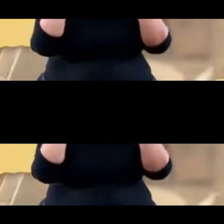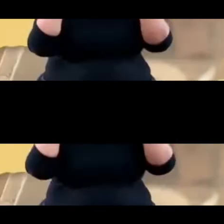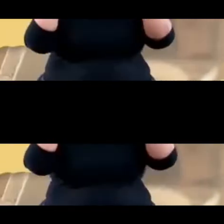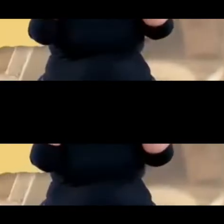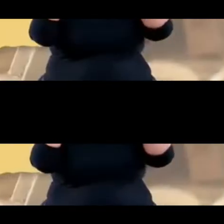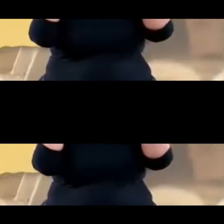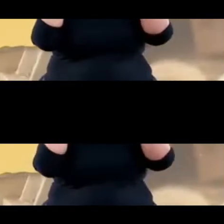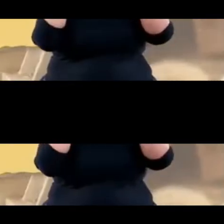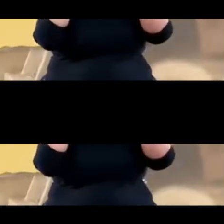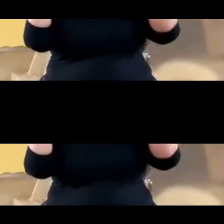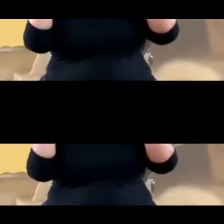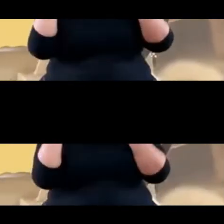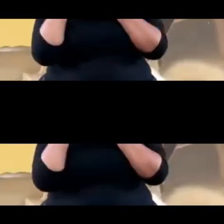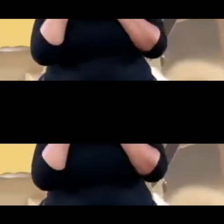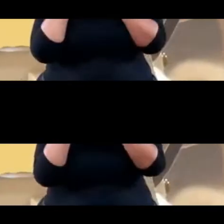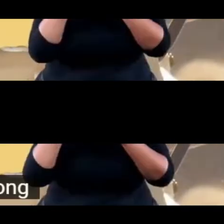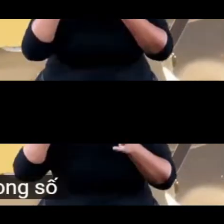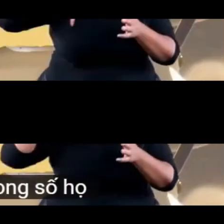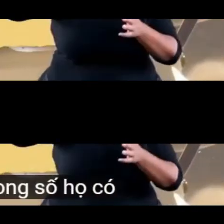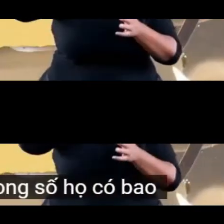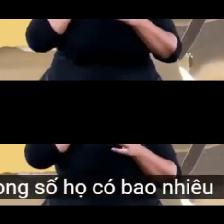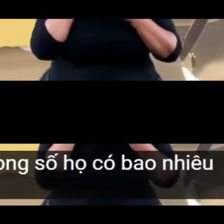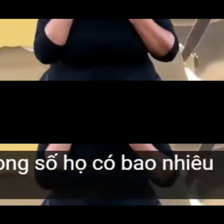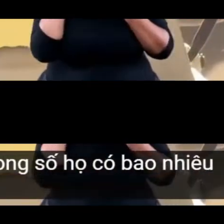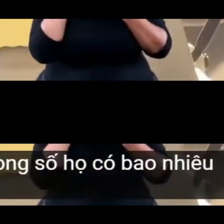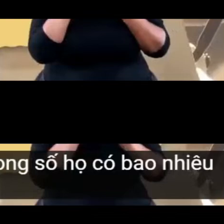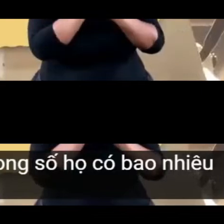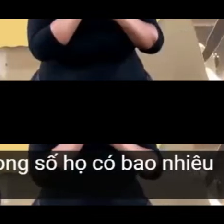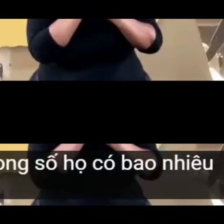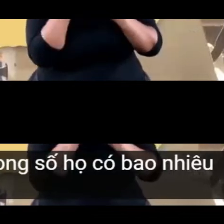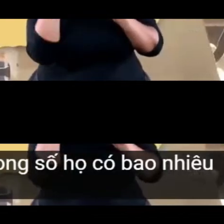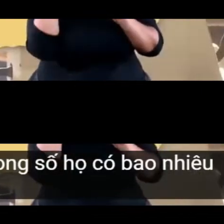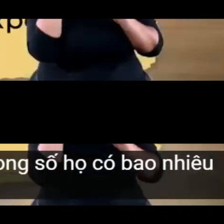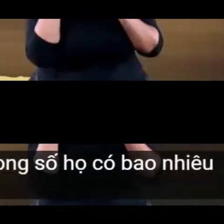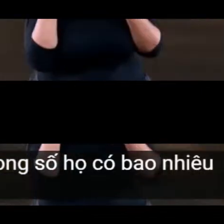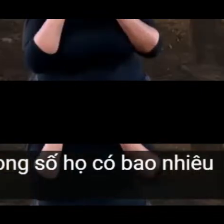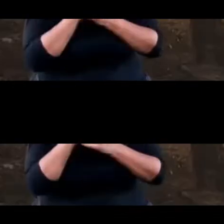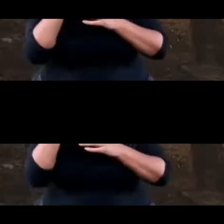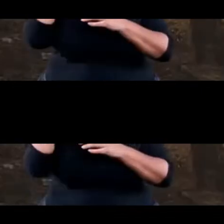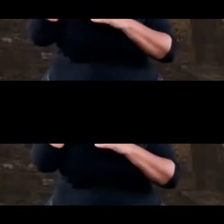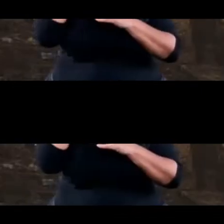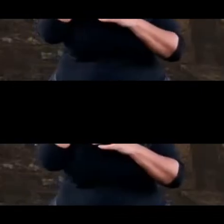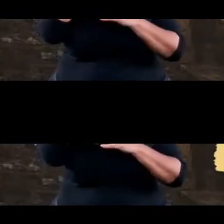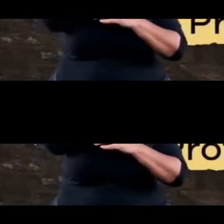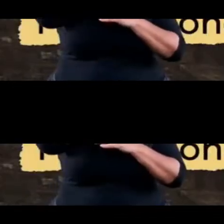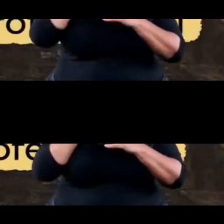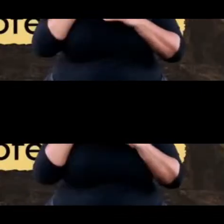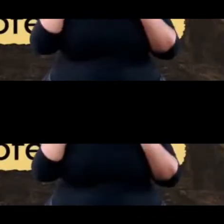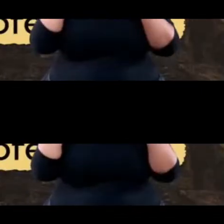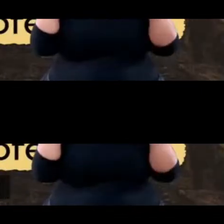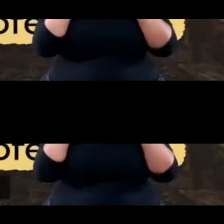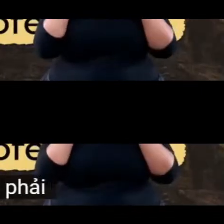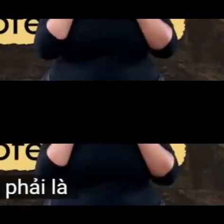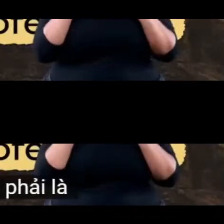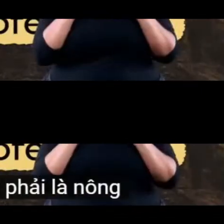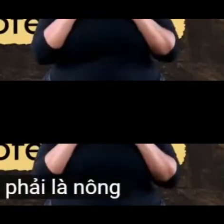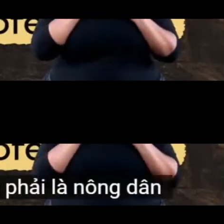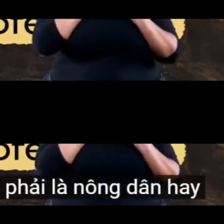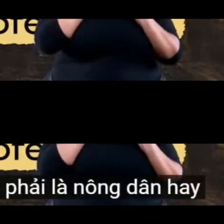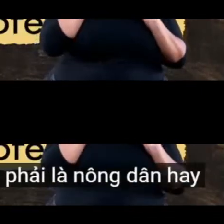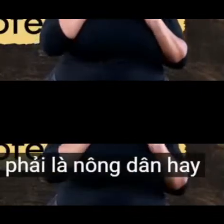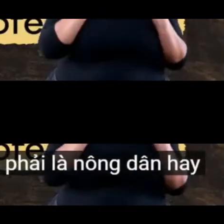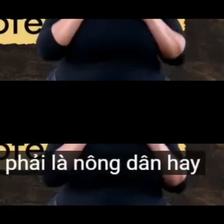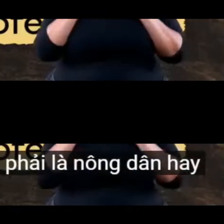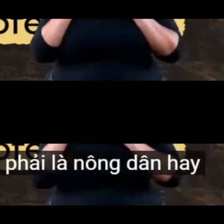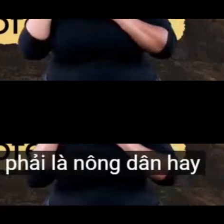times, today these titles tell us how much experience each of these people have. If a man in the city was not a farmer or